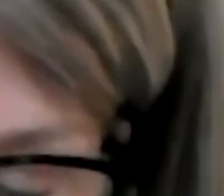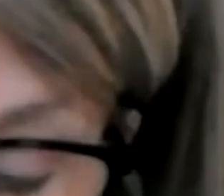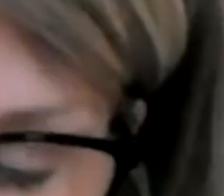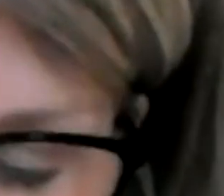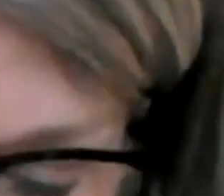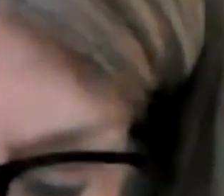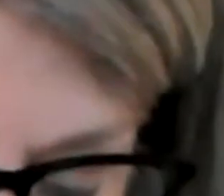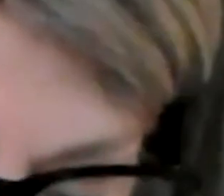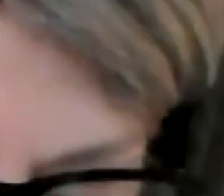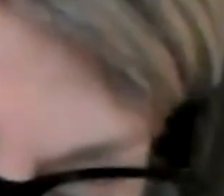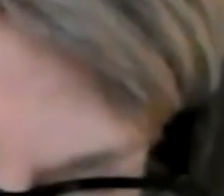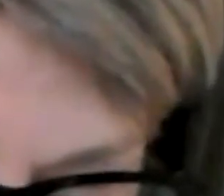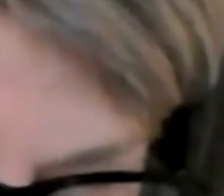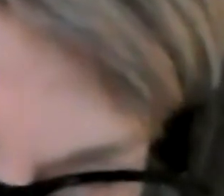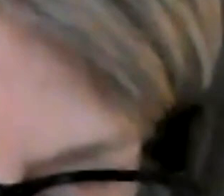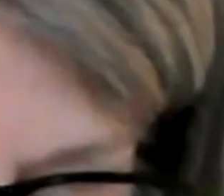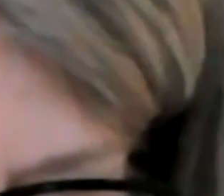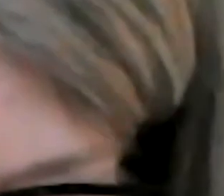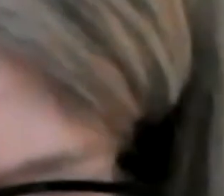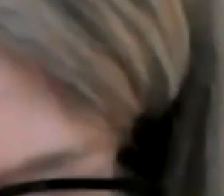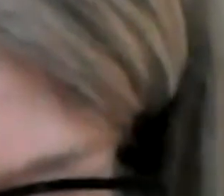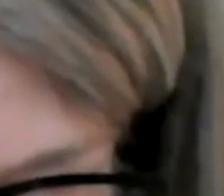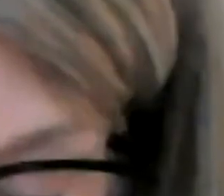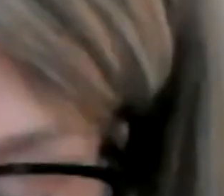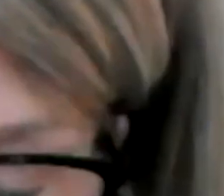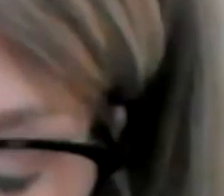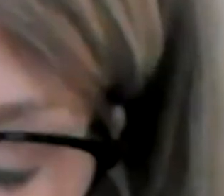conversation, and I'd love to know that you're going to have more of it.